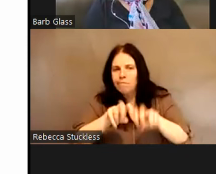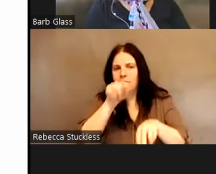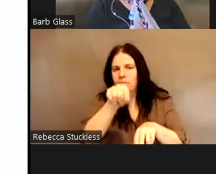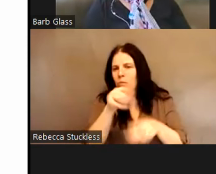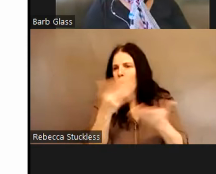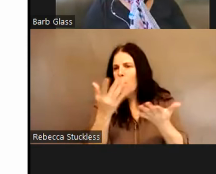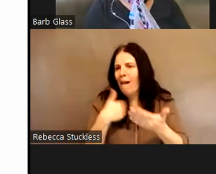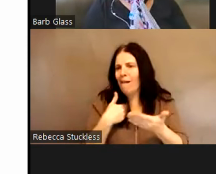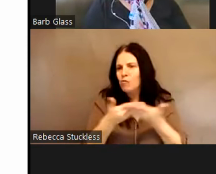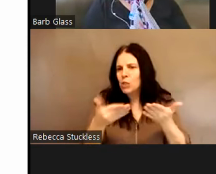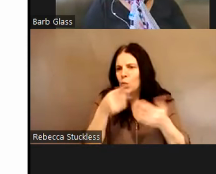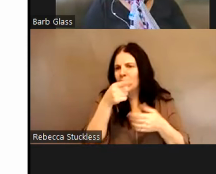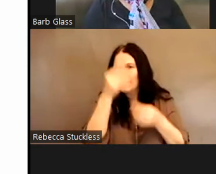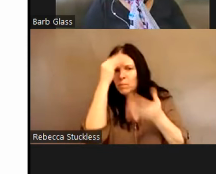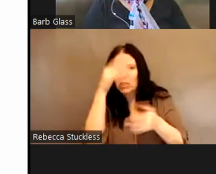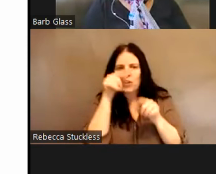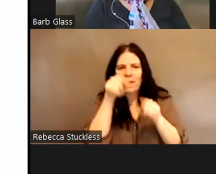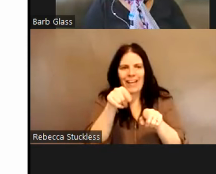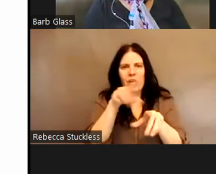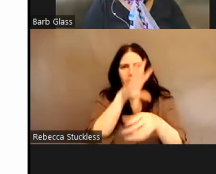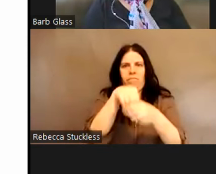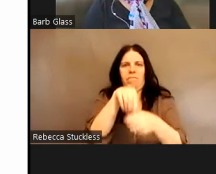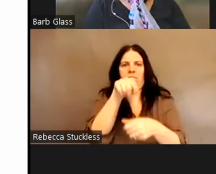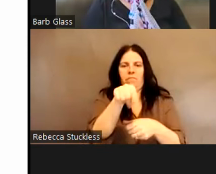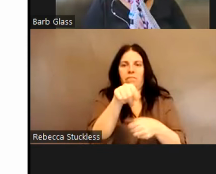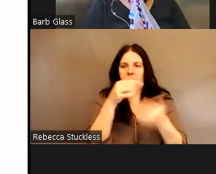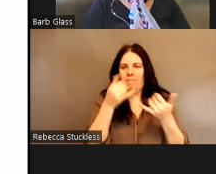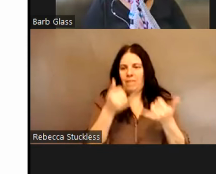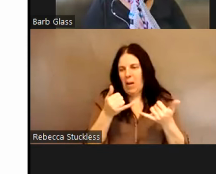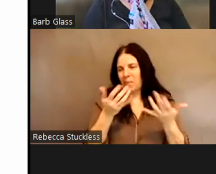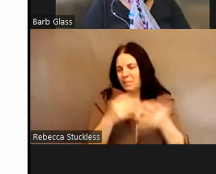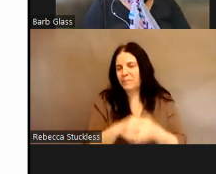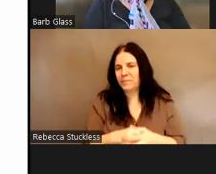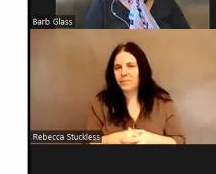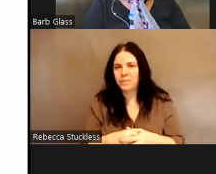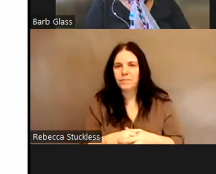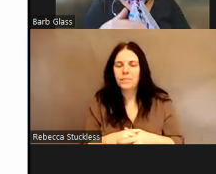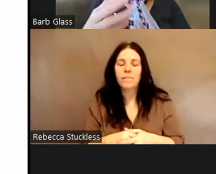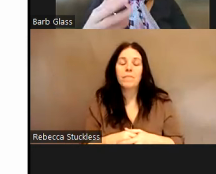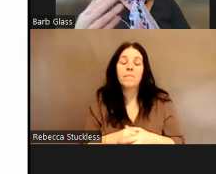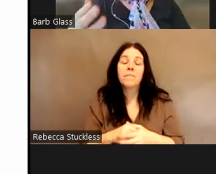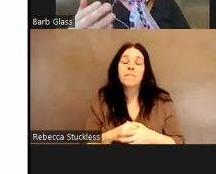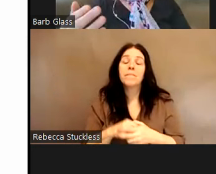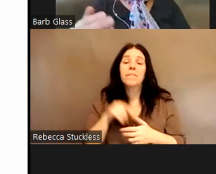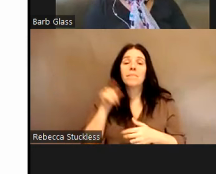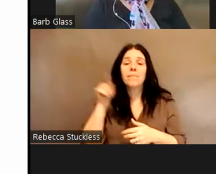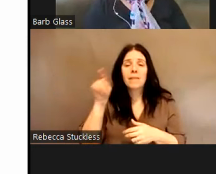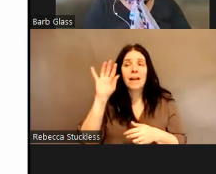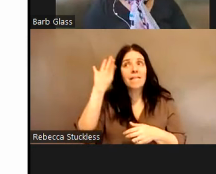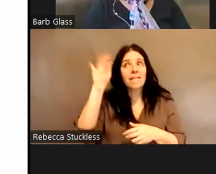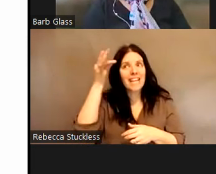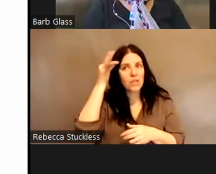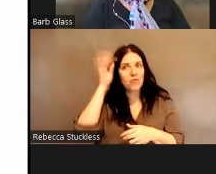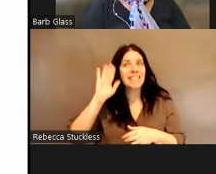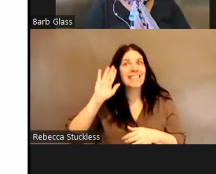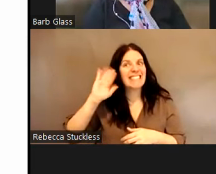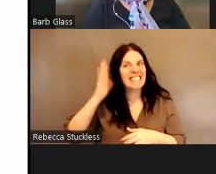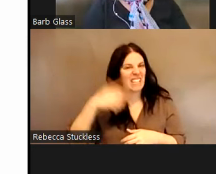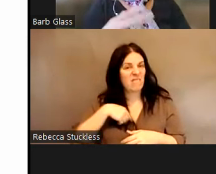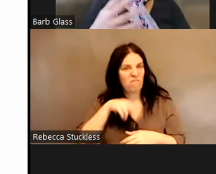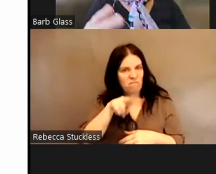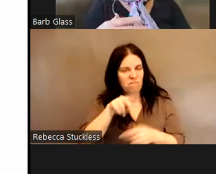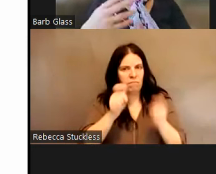and different pieces that are available now. And the federal government does seem to be adding to this website all the time